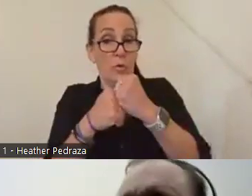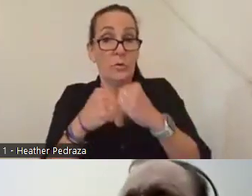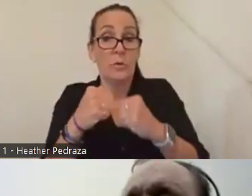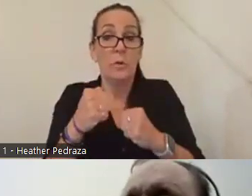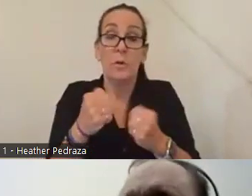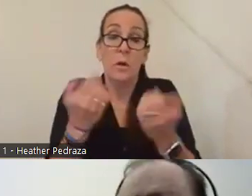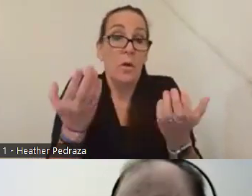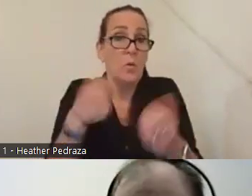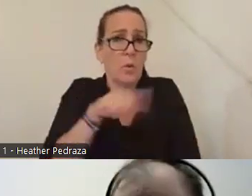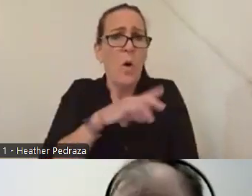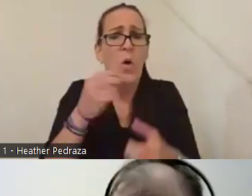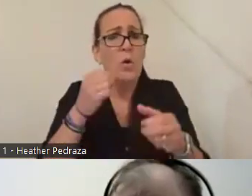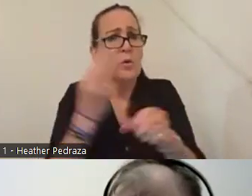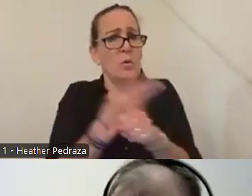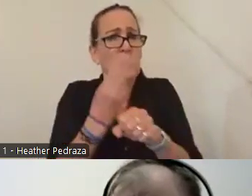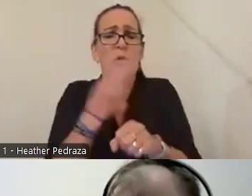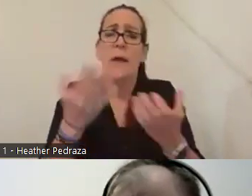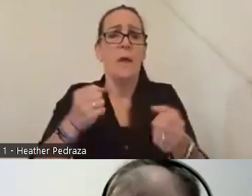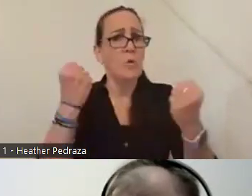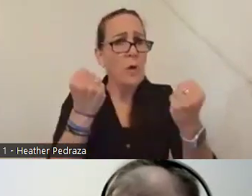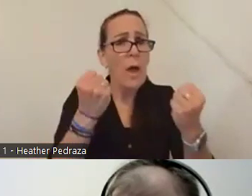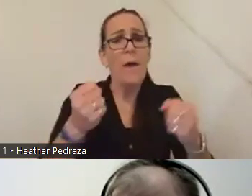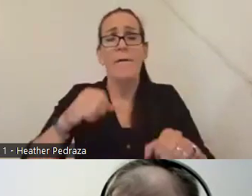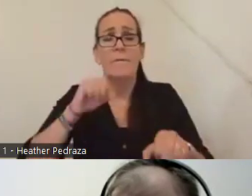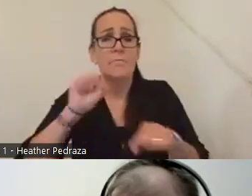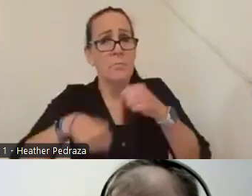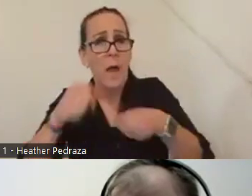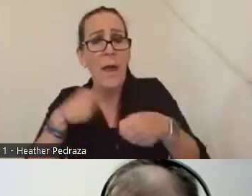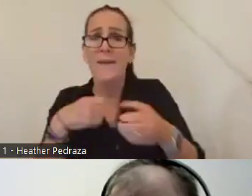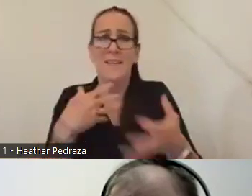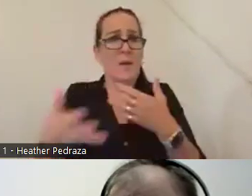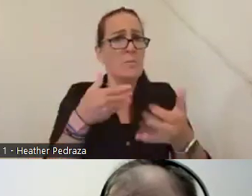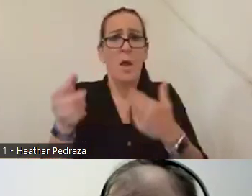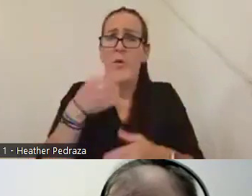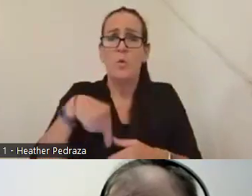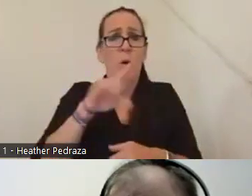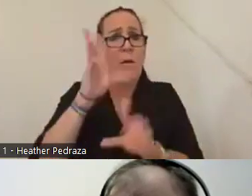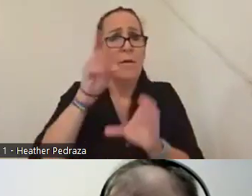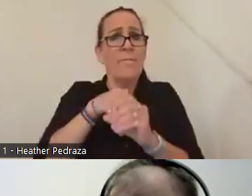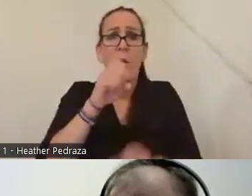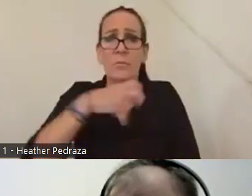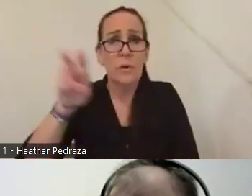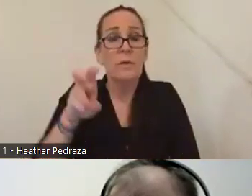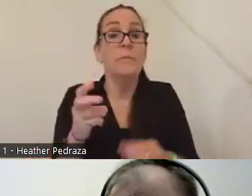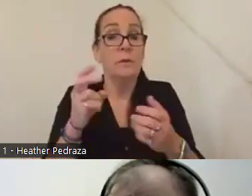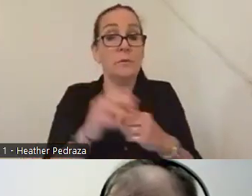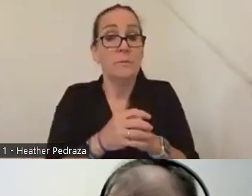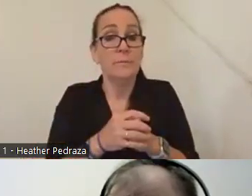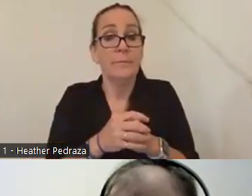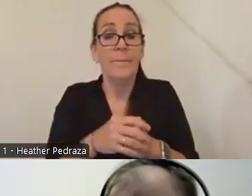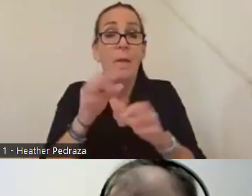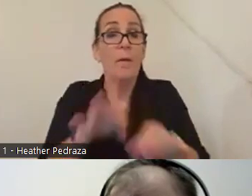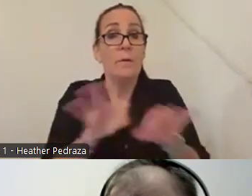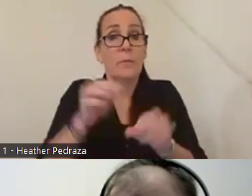driving, bicycles, you know, we're all using that infrastructure. And so we need to remember that we all age